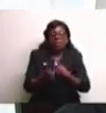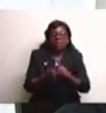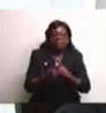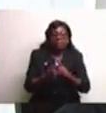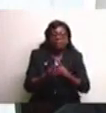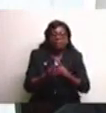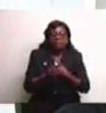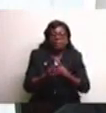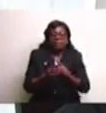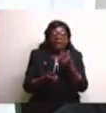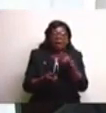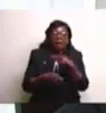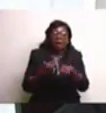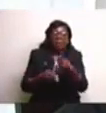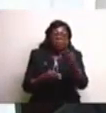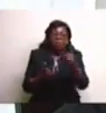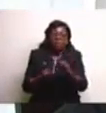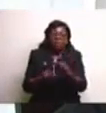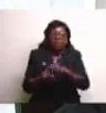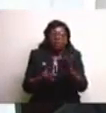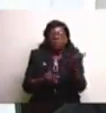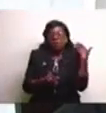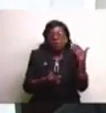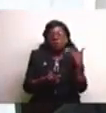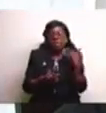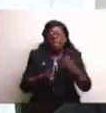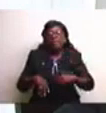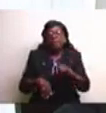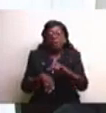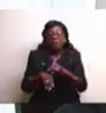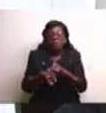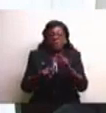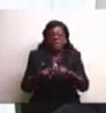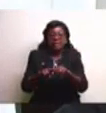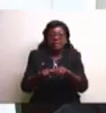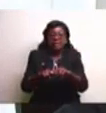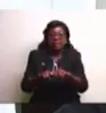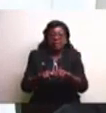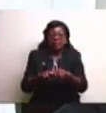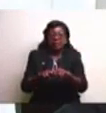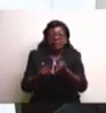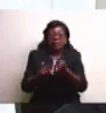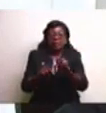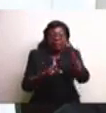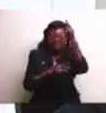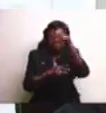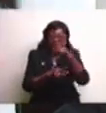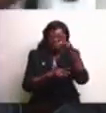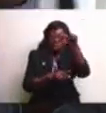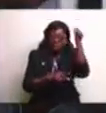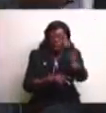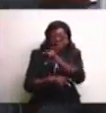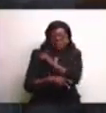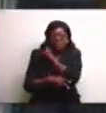been a month ago, at a recent lunch of ours, I had the opportunity to sit down with the Honorable George Smith. And